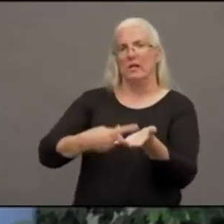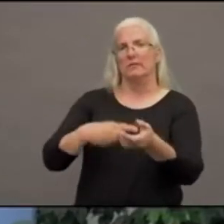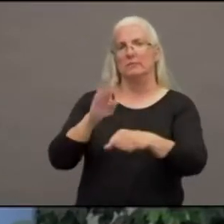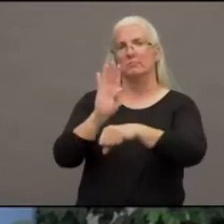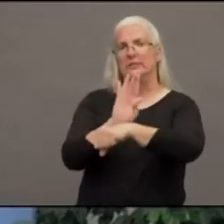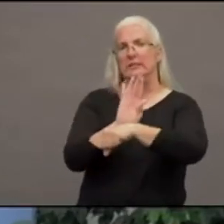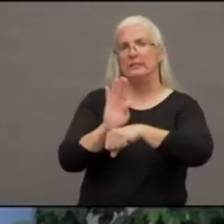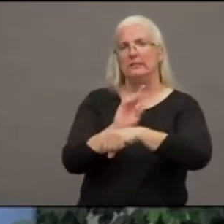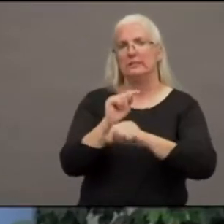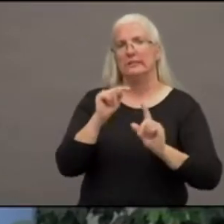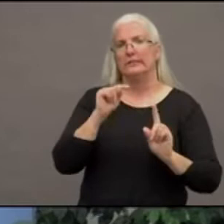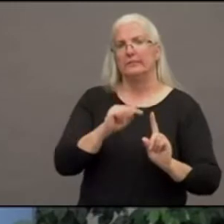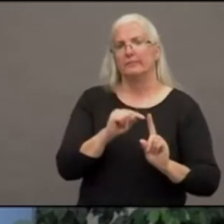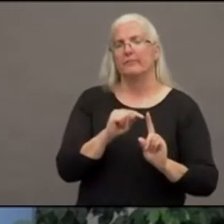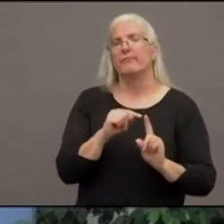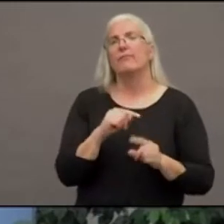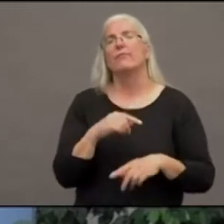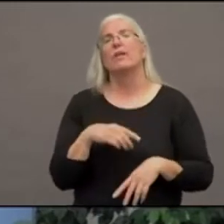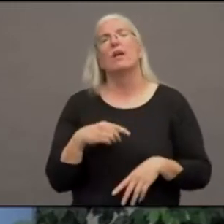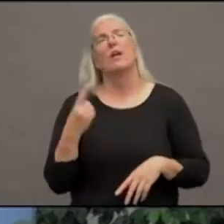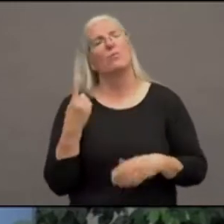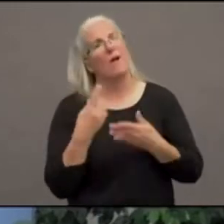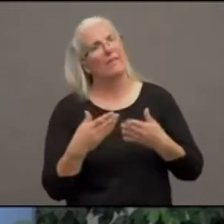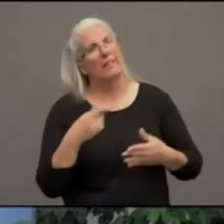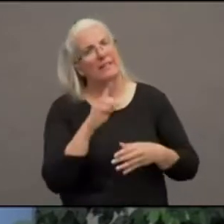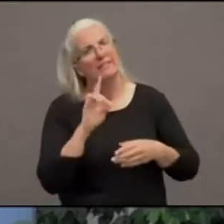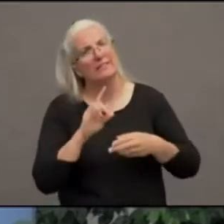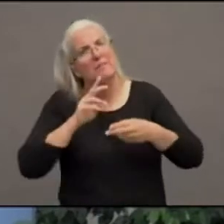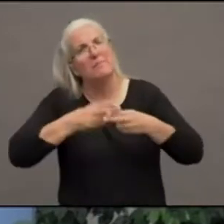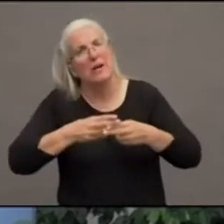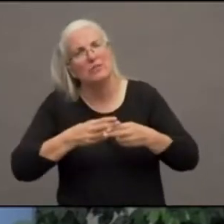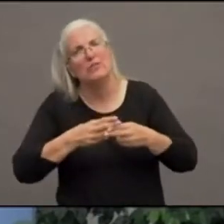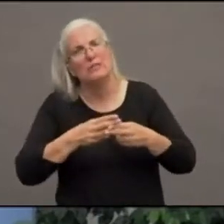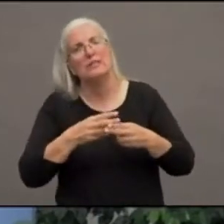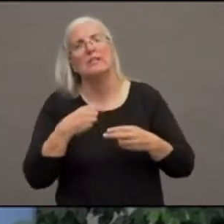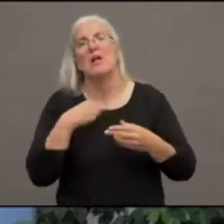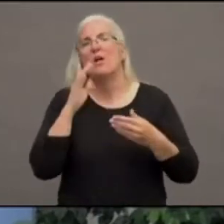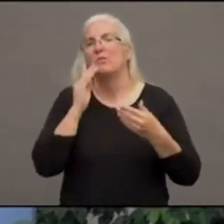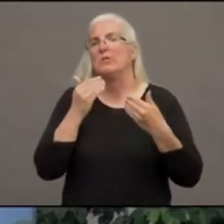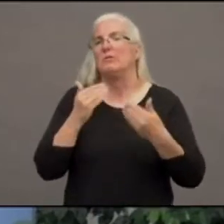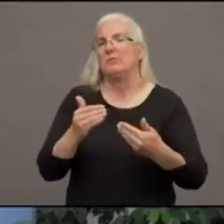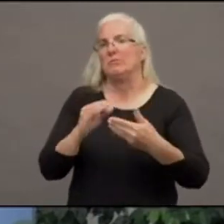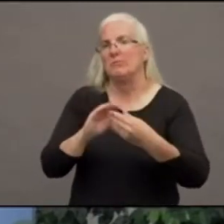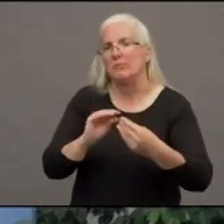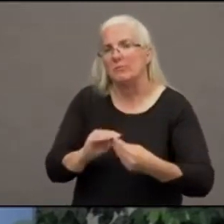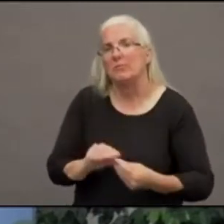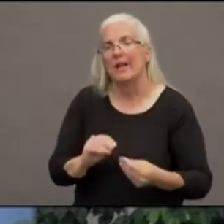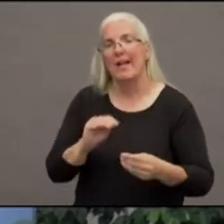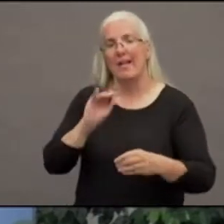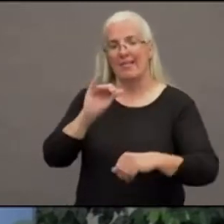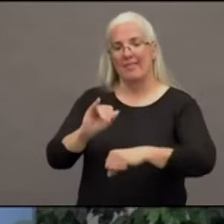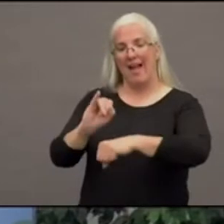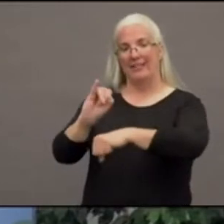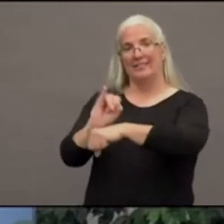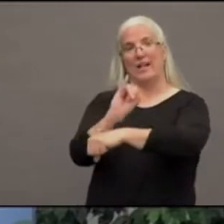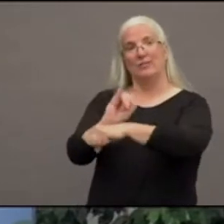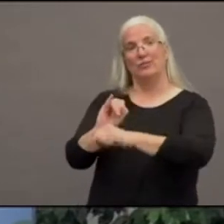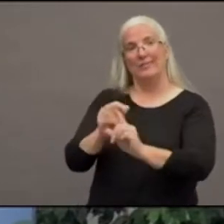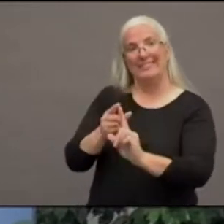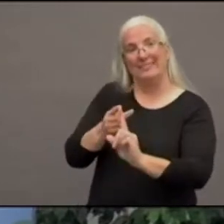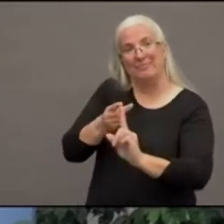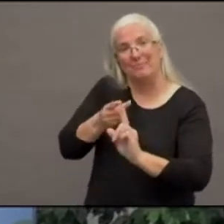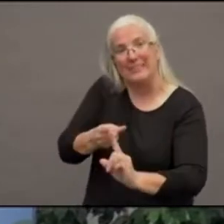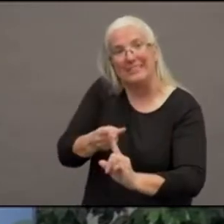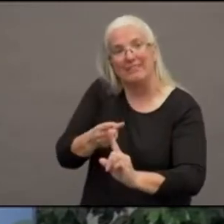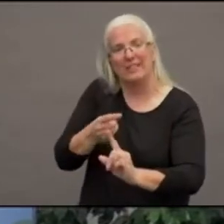said is that we will be issuing industry-specific guidances. So can you talk about that? Sure.